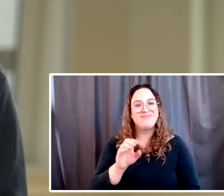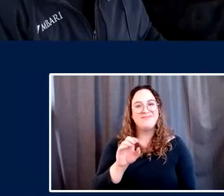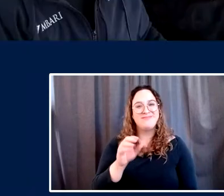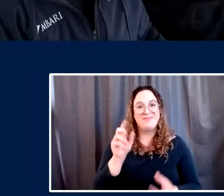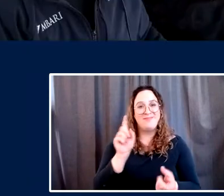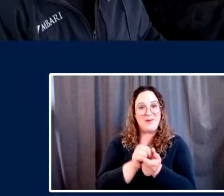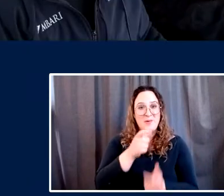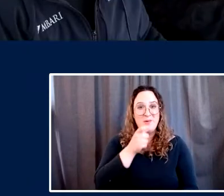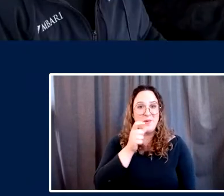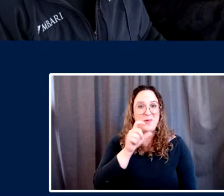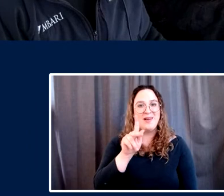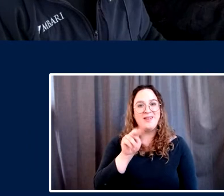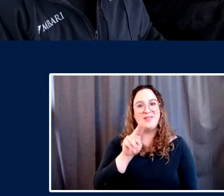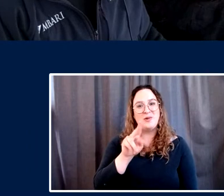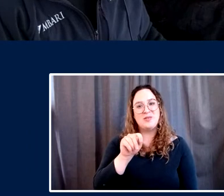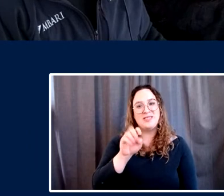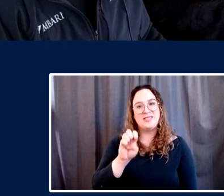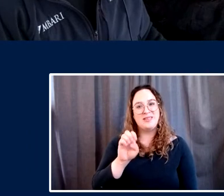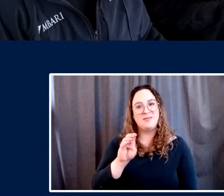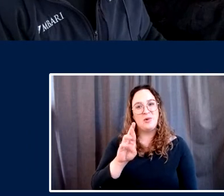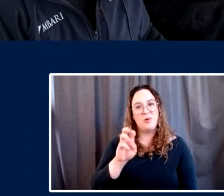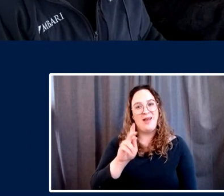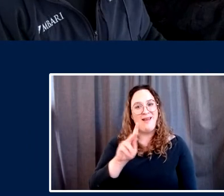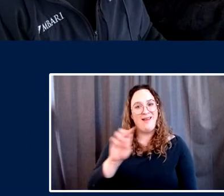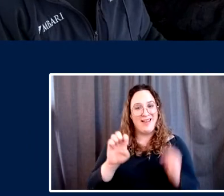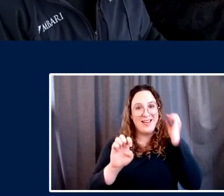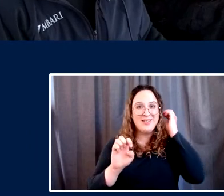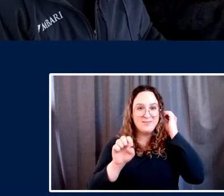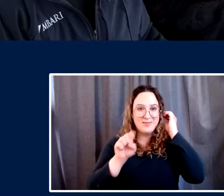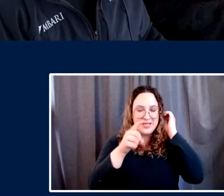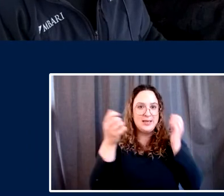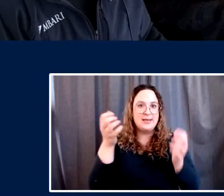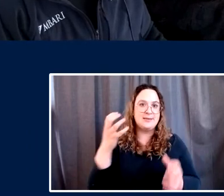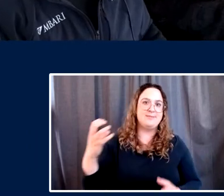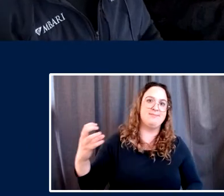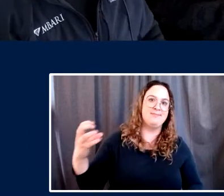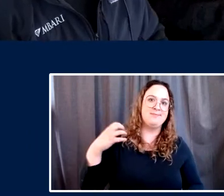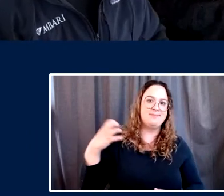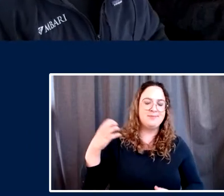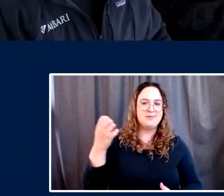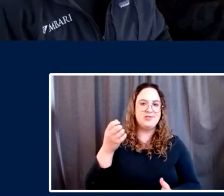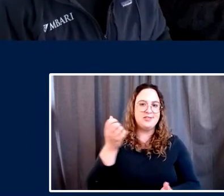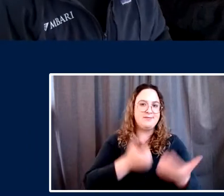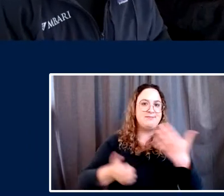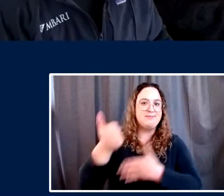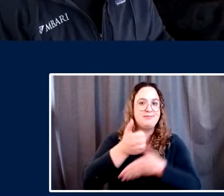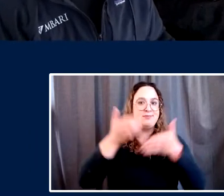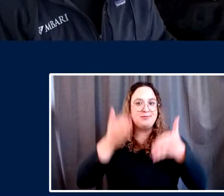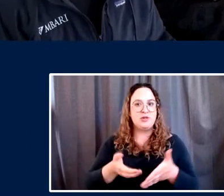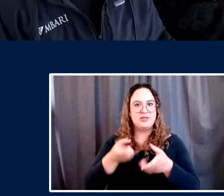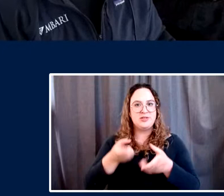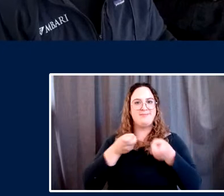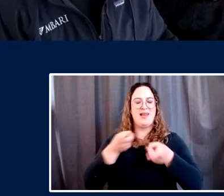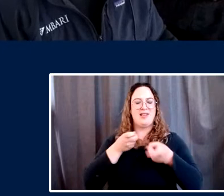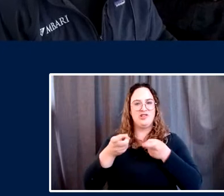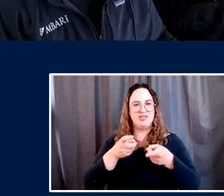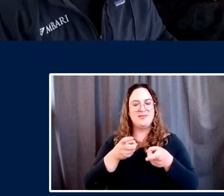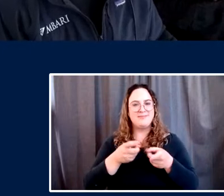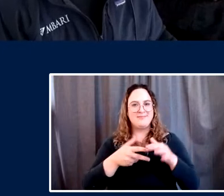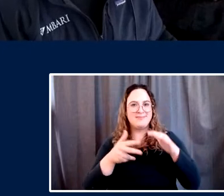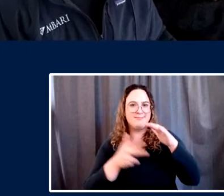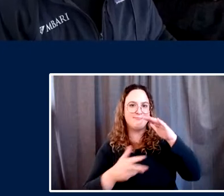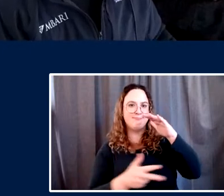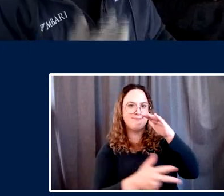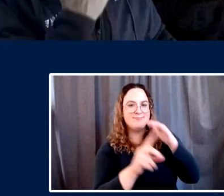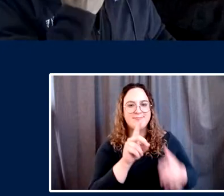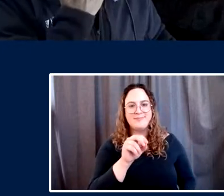chief pilot of MBARI's remotely operated vehicle, or ROV Doc Ricketts, Knut has been helping Megan collect deep sea